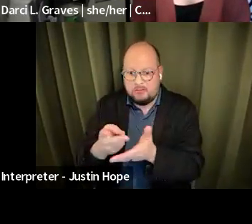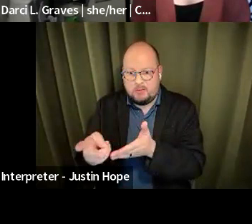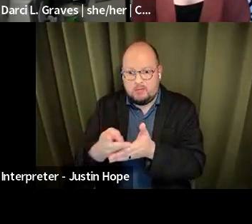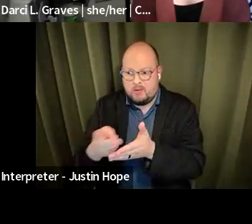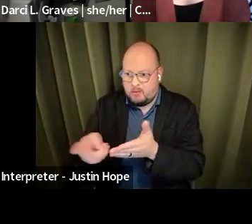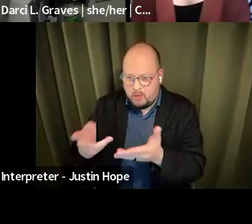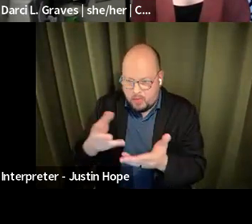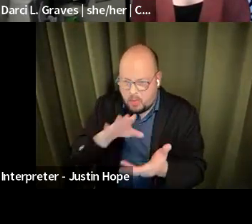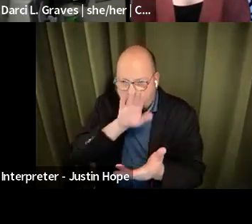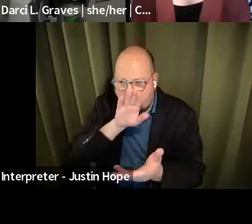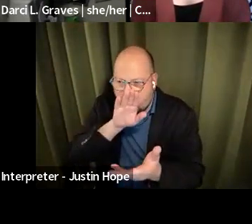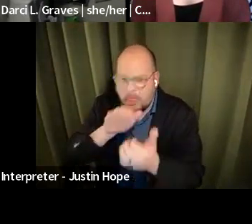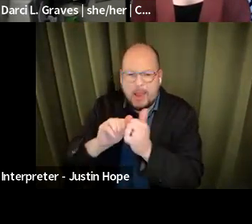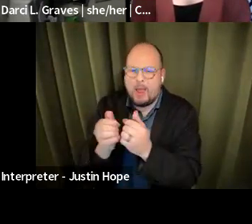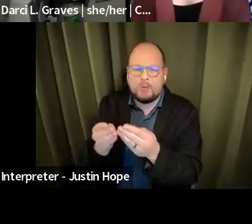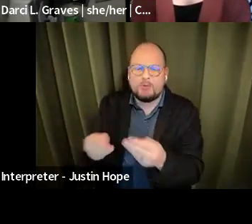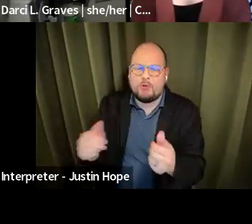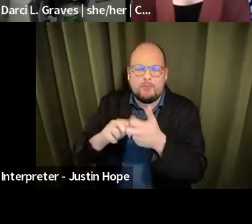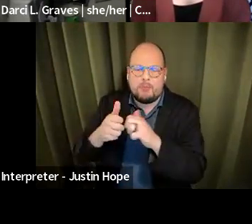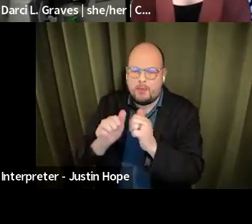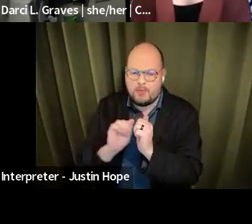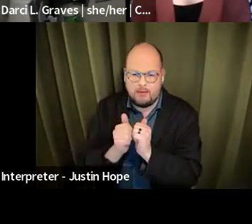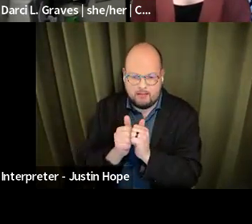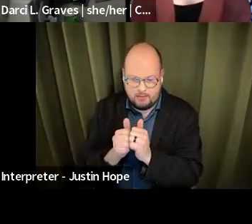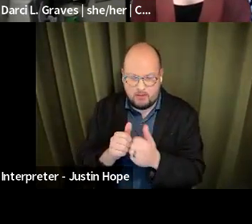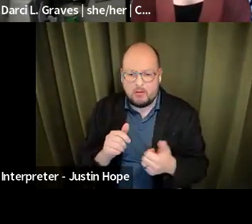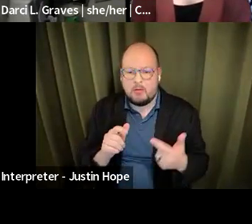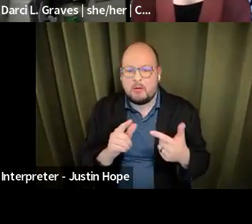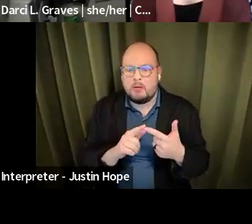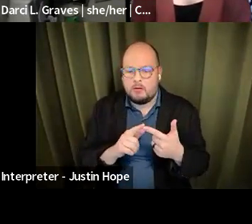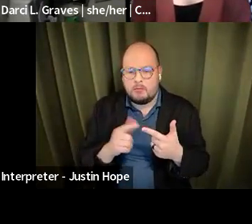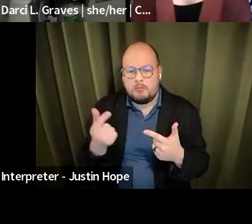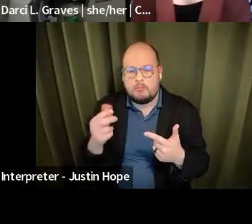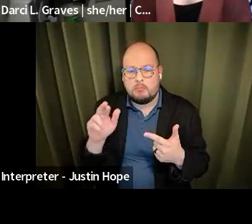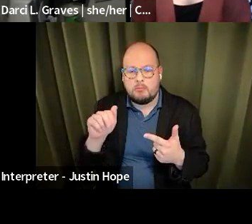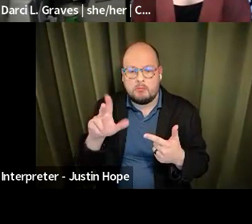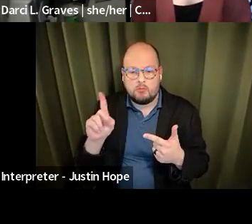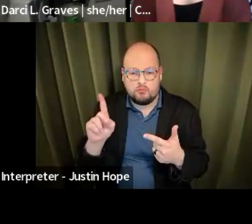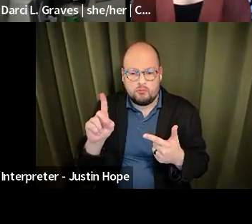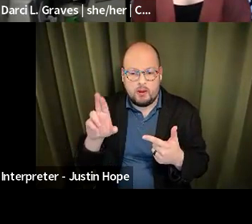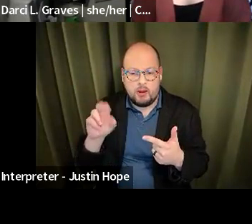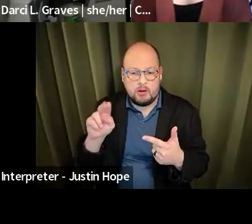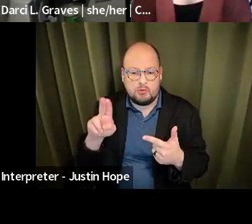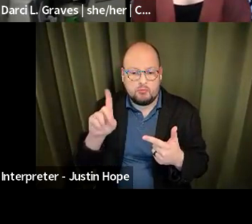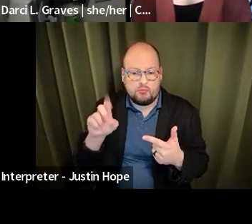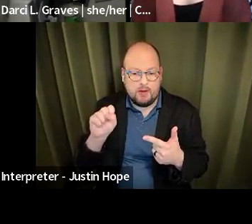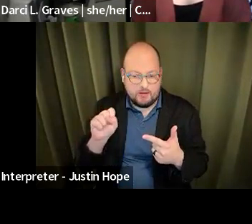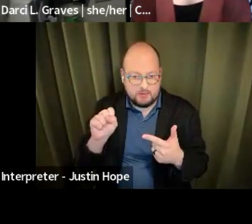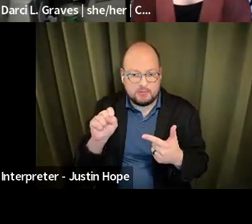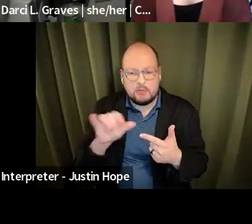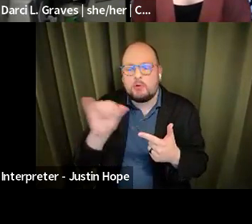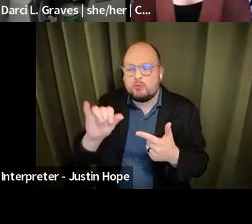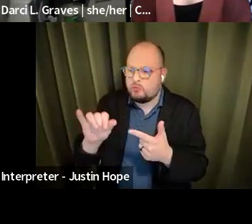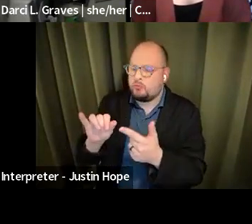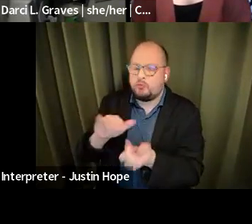very helpful. I also think grand rounds, so that's a good way to reach the physician staff, is, you know, reaching out, and a lot of